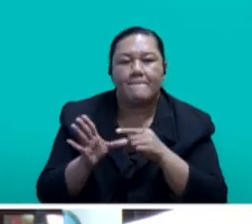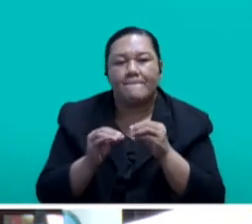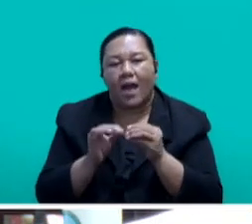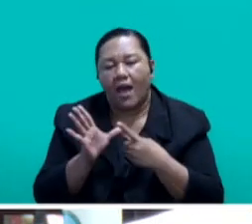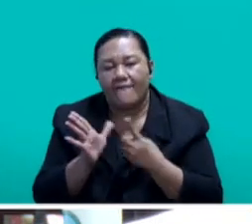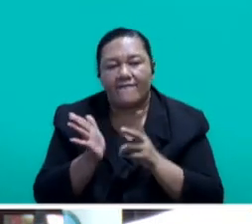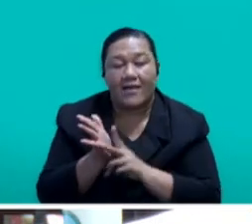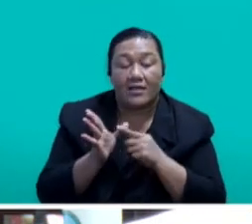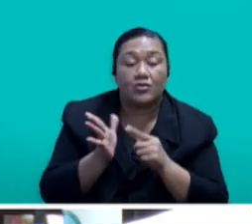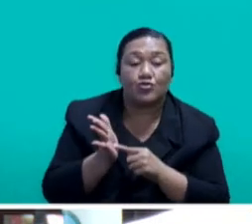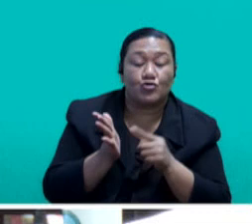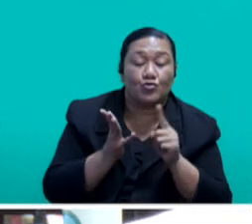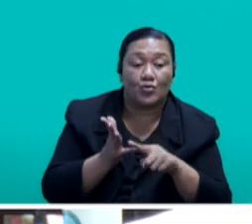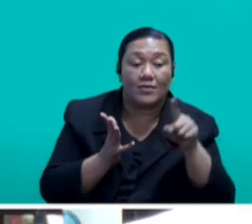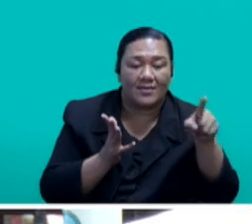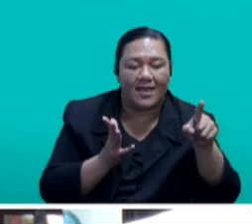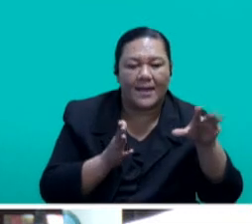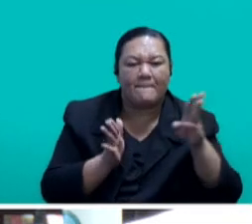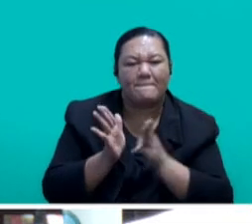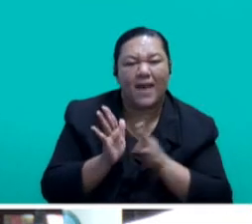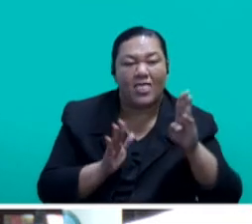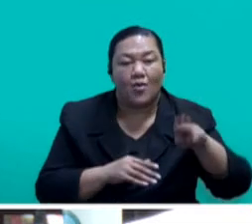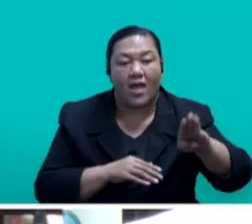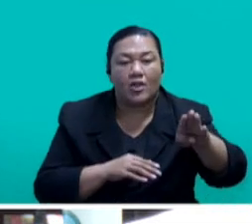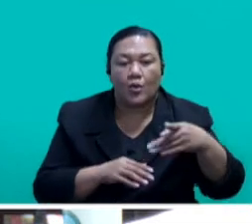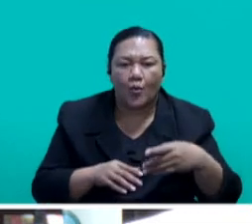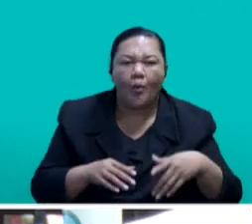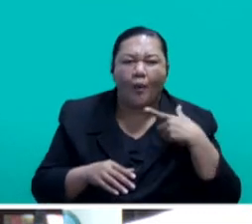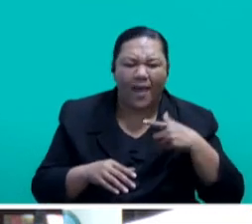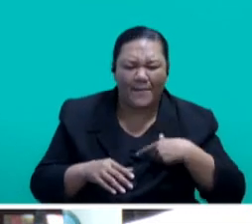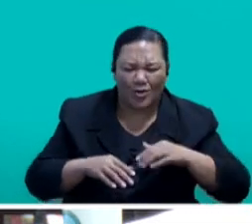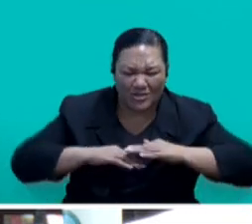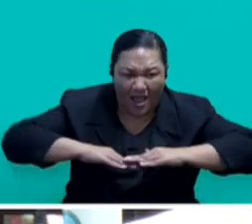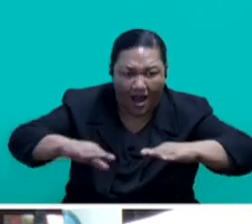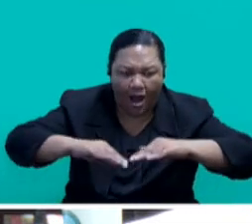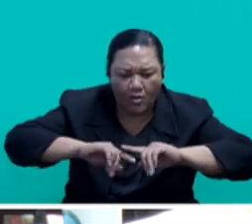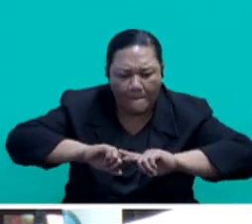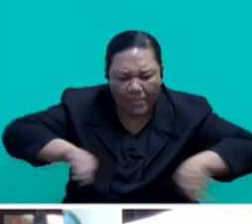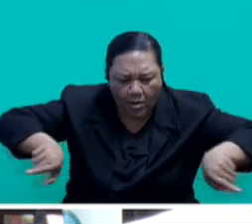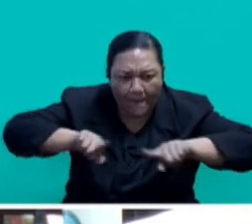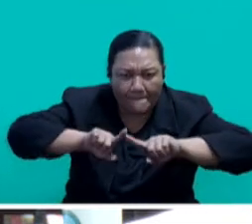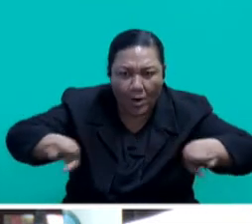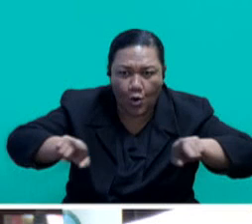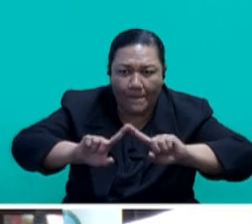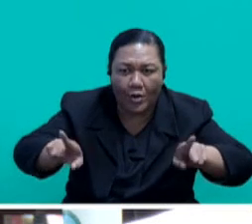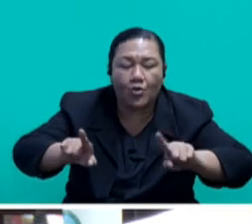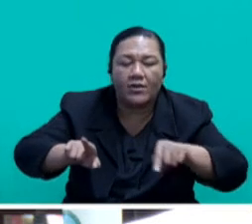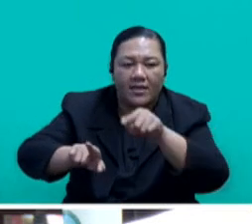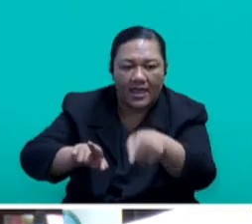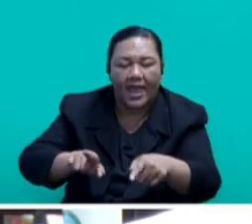Maduwata landslip, which resulted in cracks on the ground, houses, and affects the livelihood